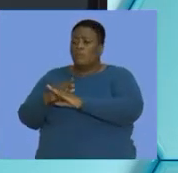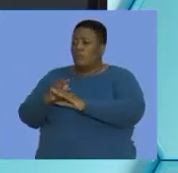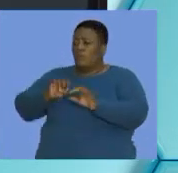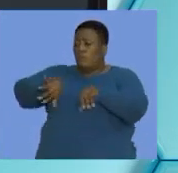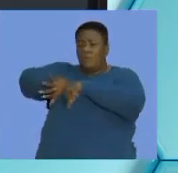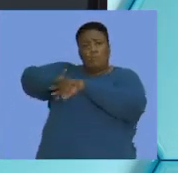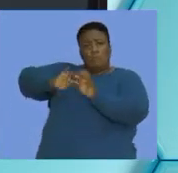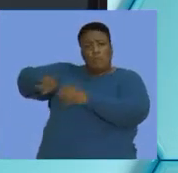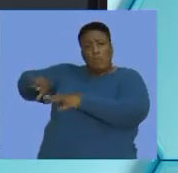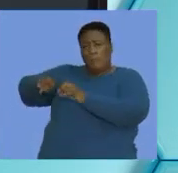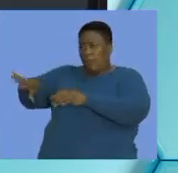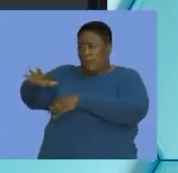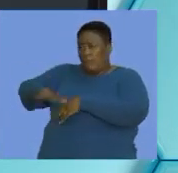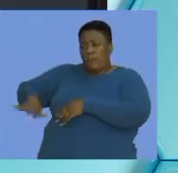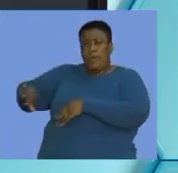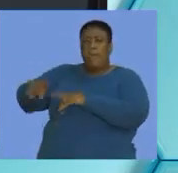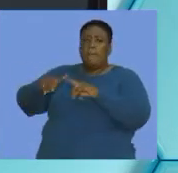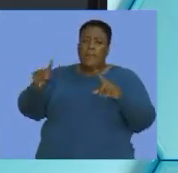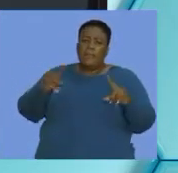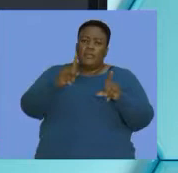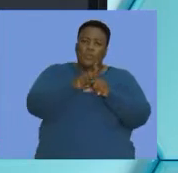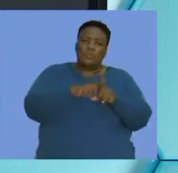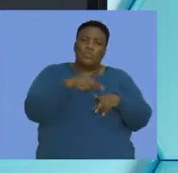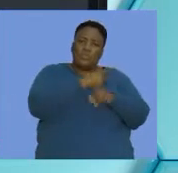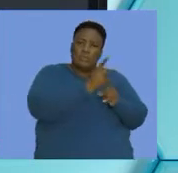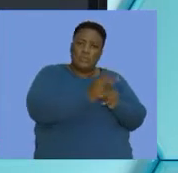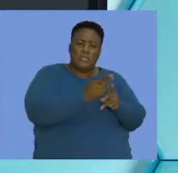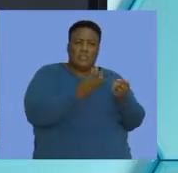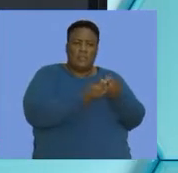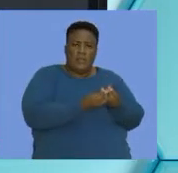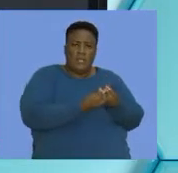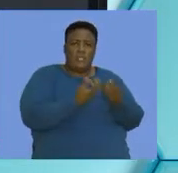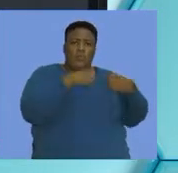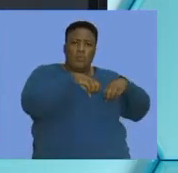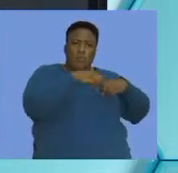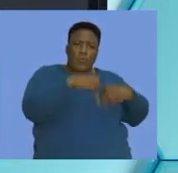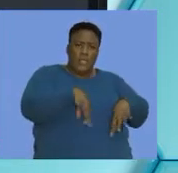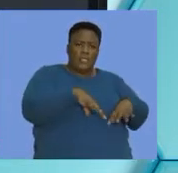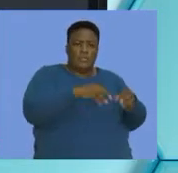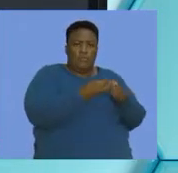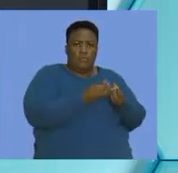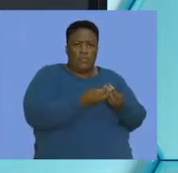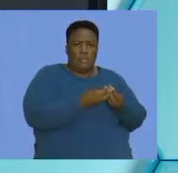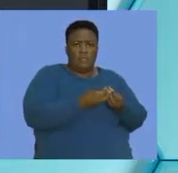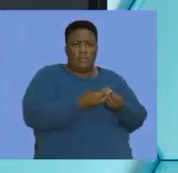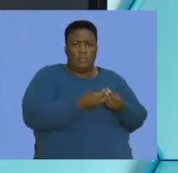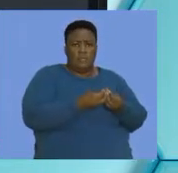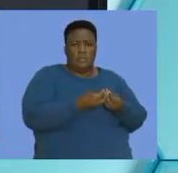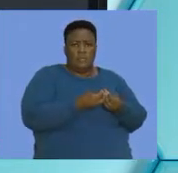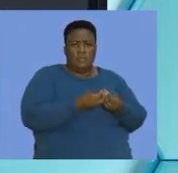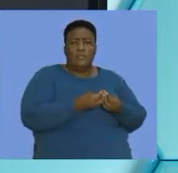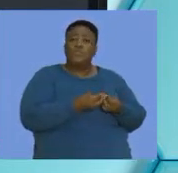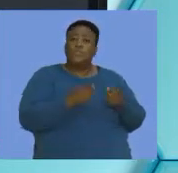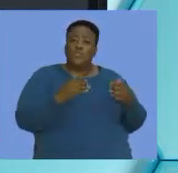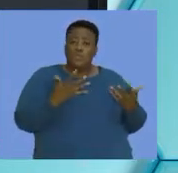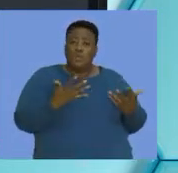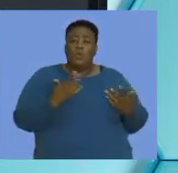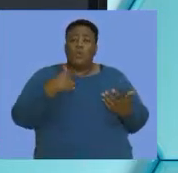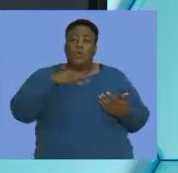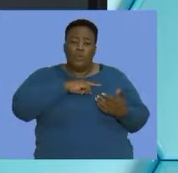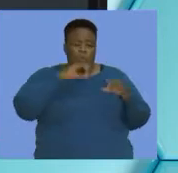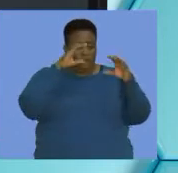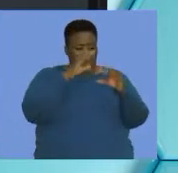of landfills, but also in the terms of the production of substances and the waste products that are produced during the production